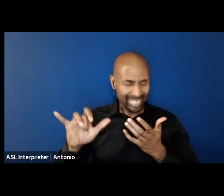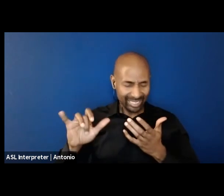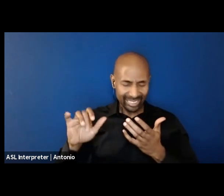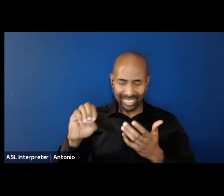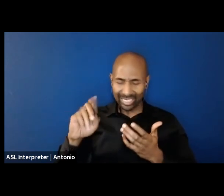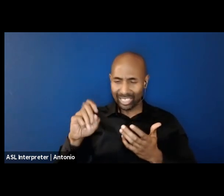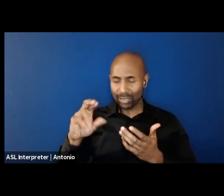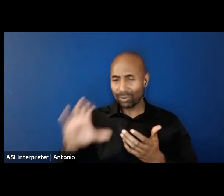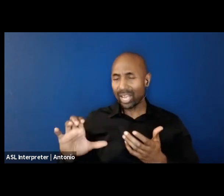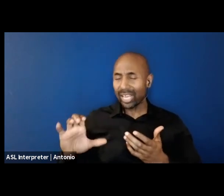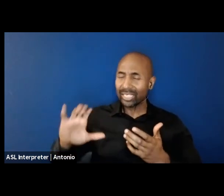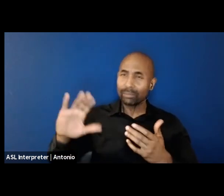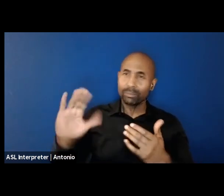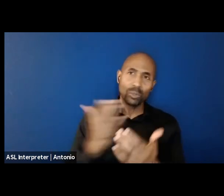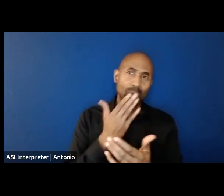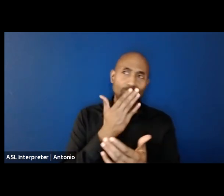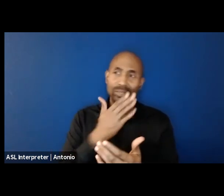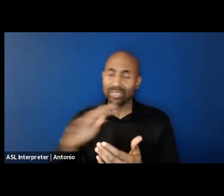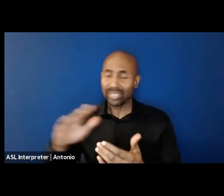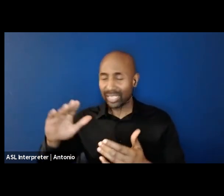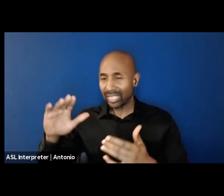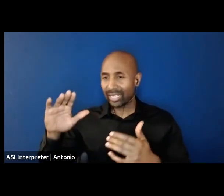toss and return,